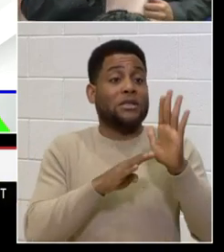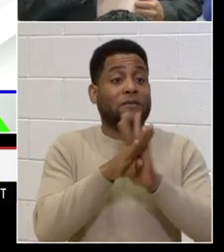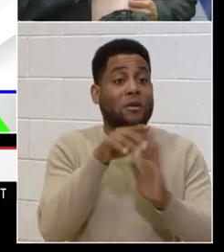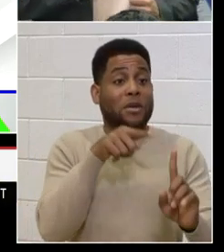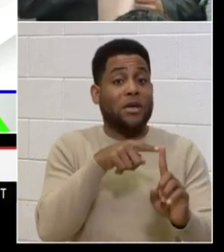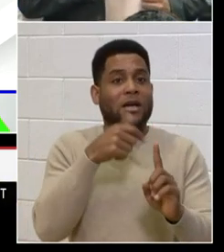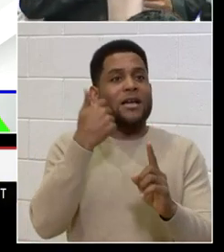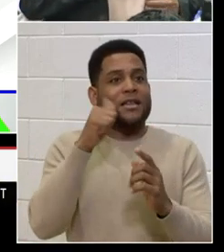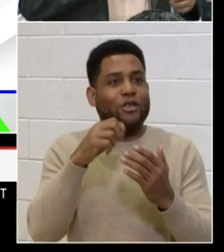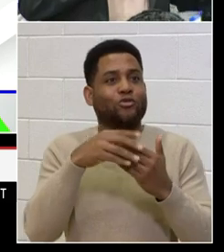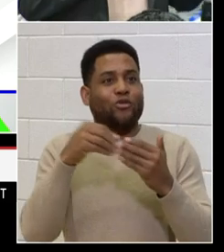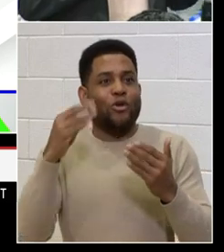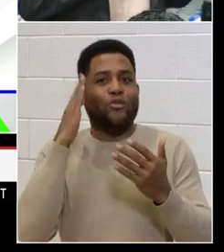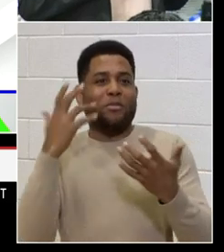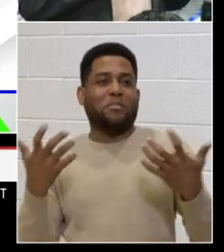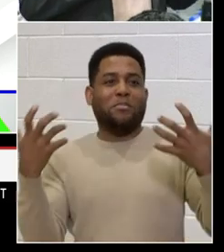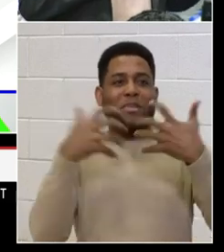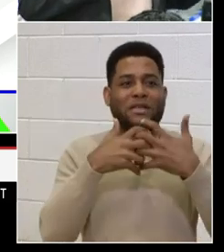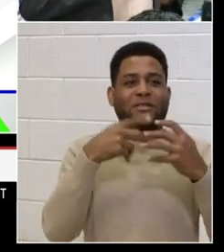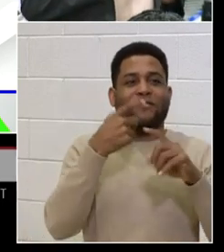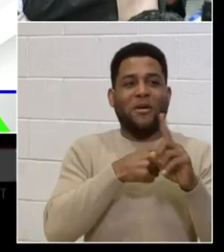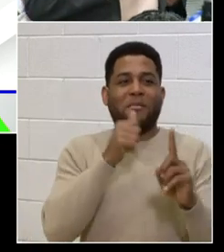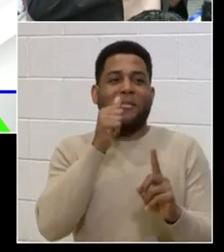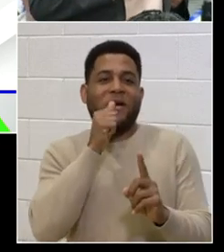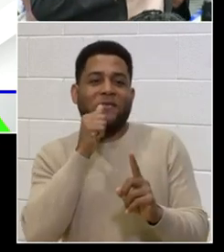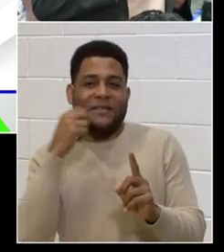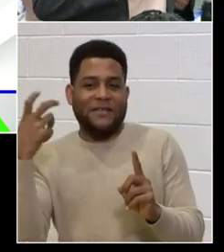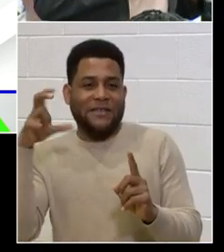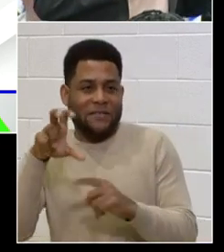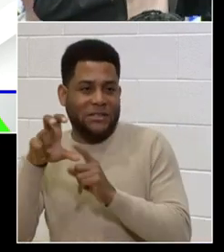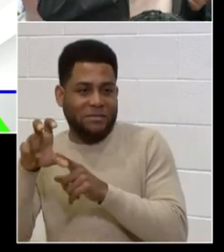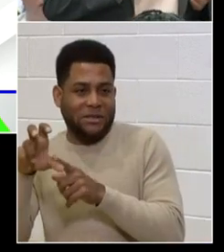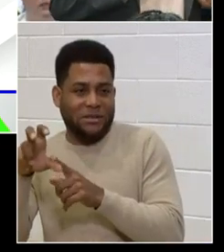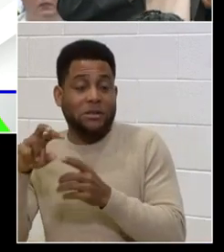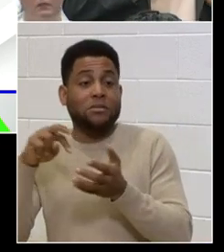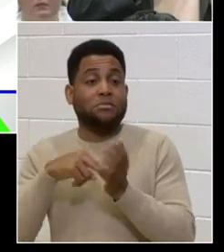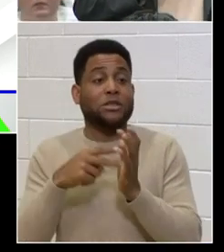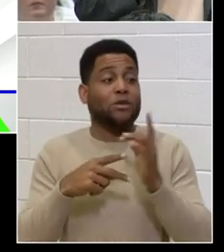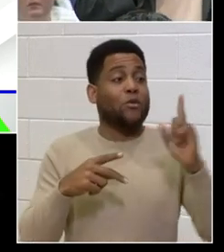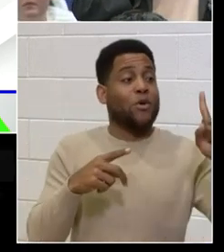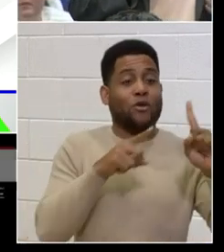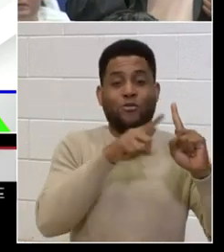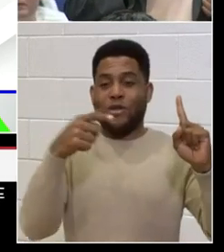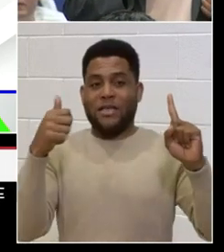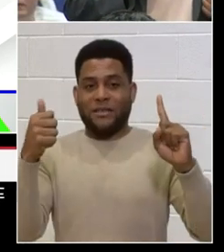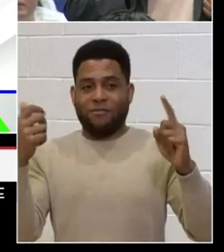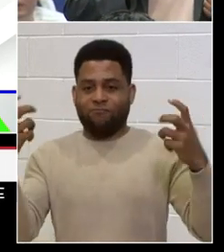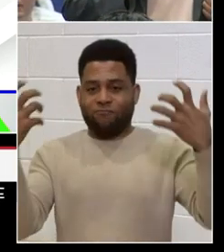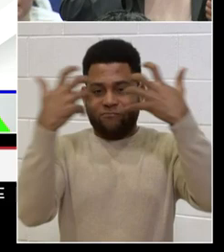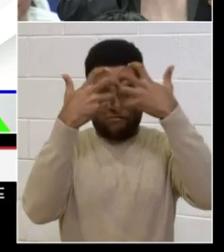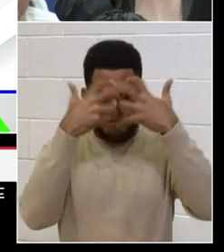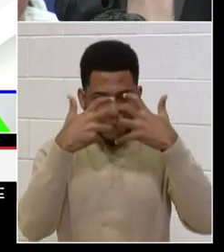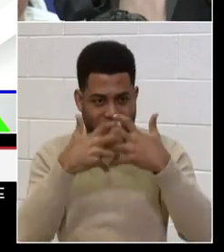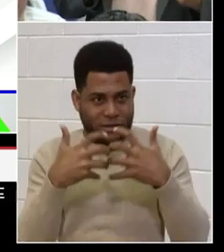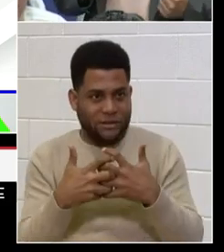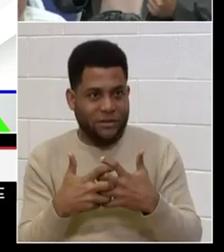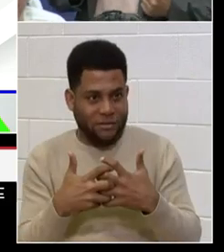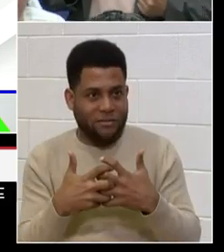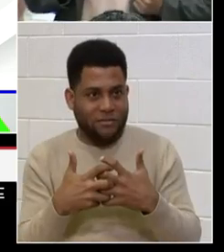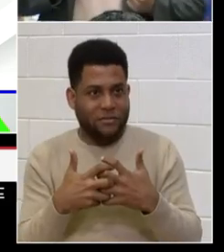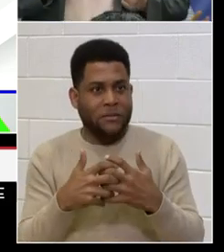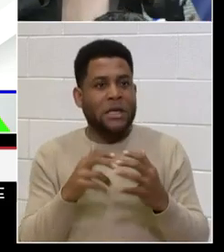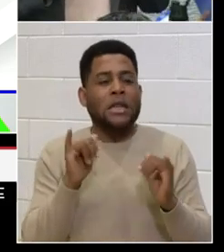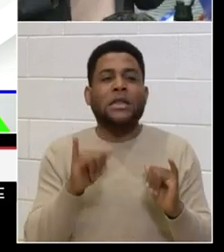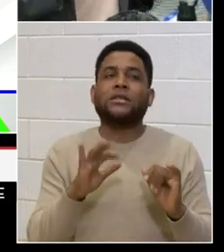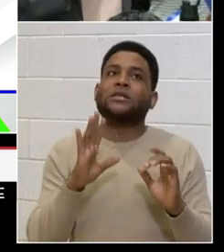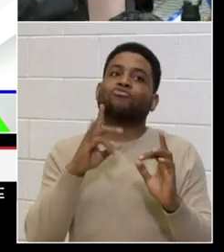is matched. So we have a 1 to 10 leverage ratio. That to me is a great return on investment for the city, and why I think you